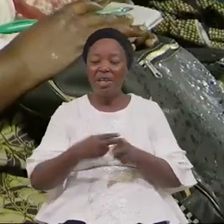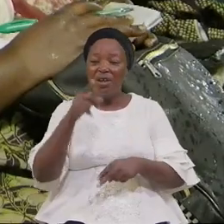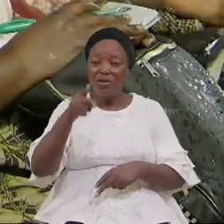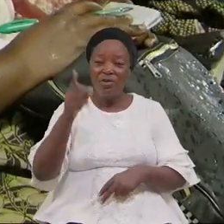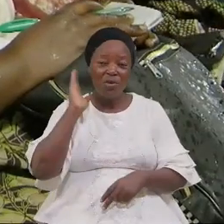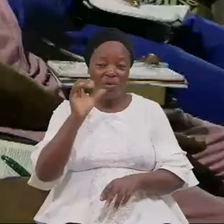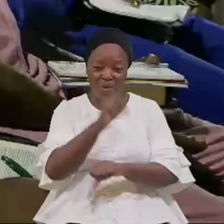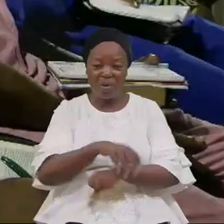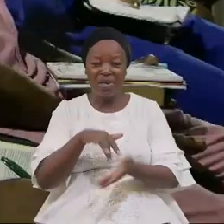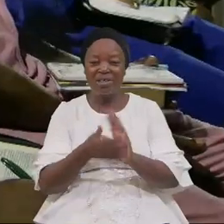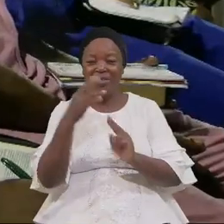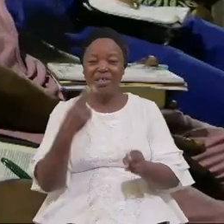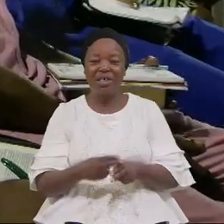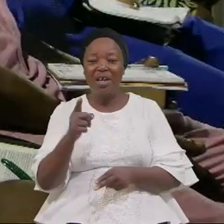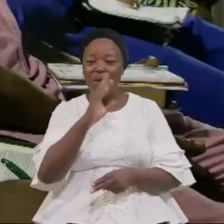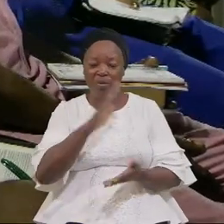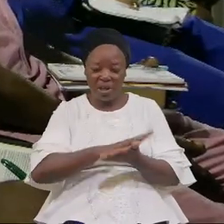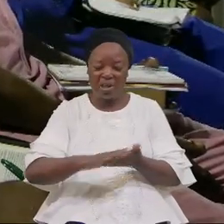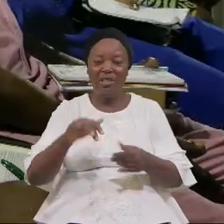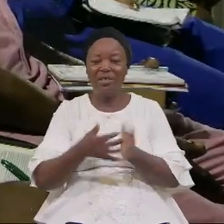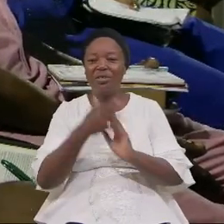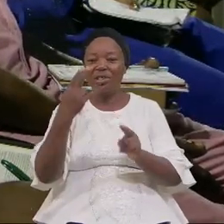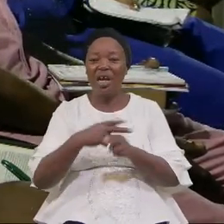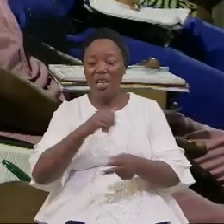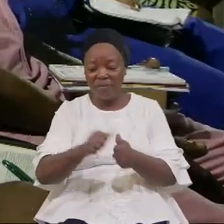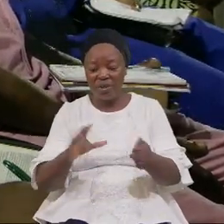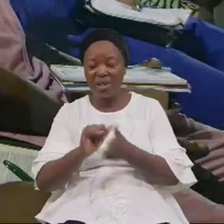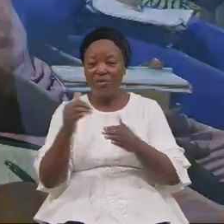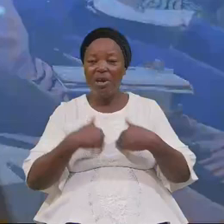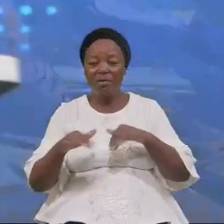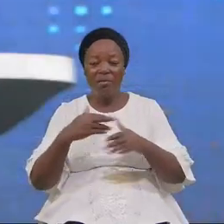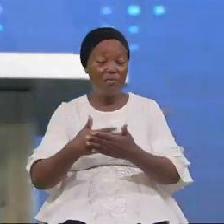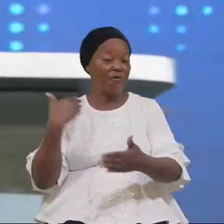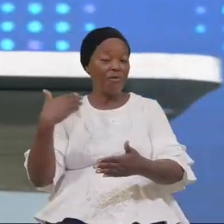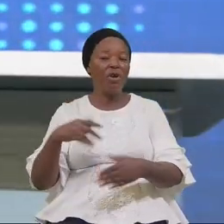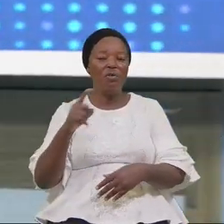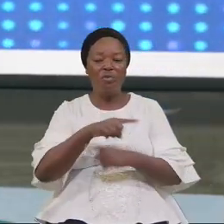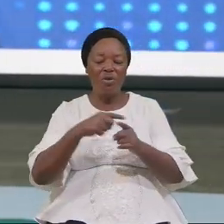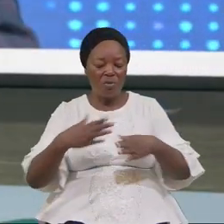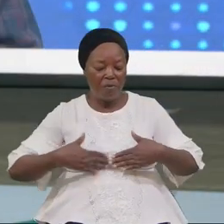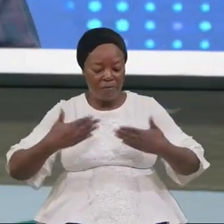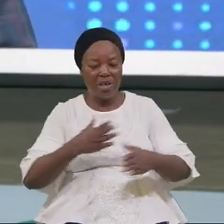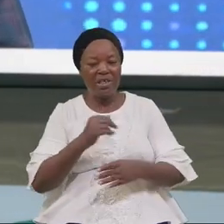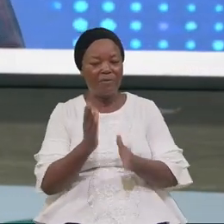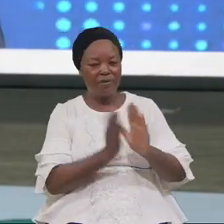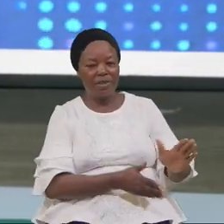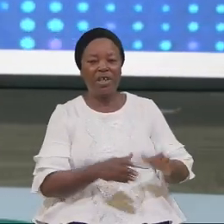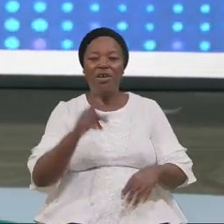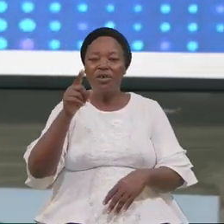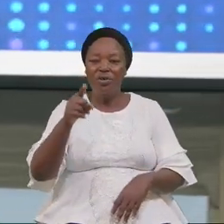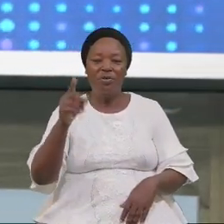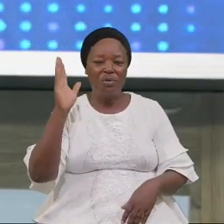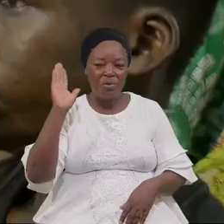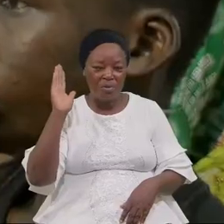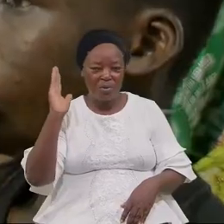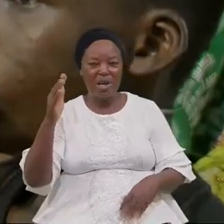be cleansed. Everything you've done before, when you confess and forsake, you'll have the mercy